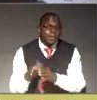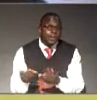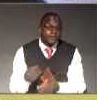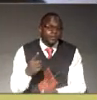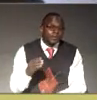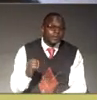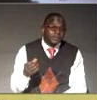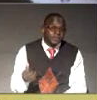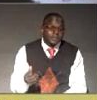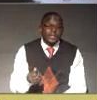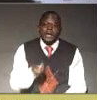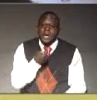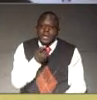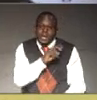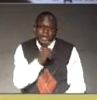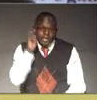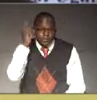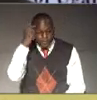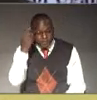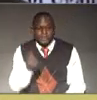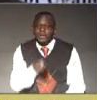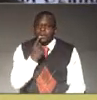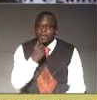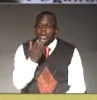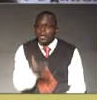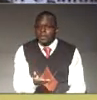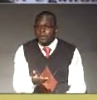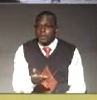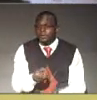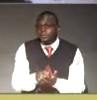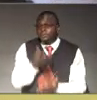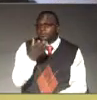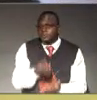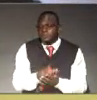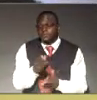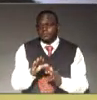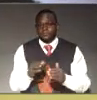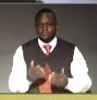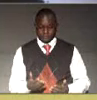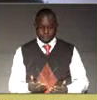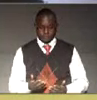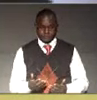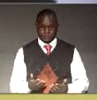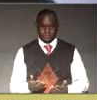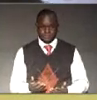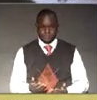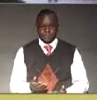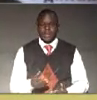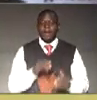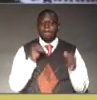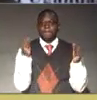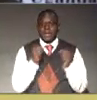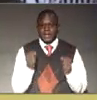boxes of government drugs. What kind of drugs? There are various assorted drugs.